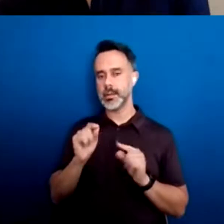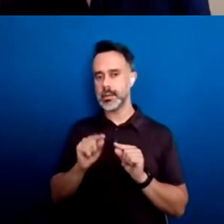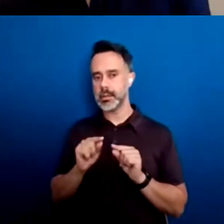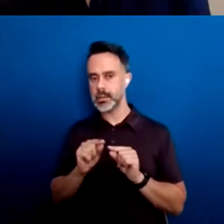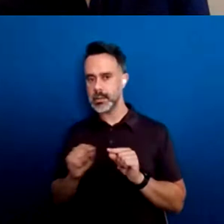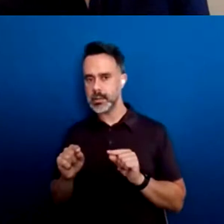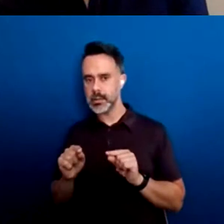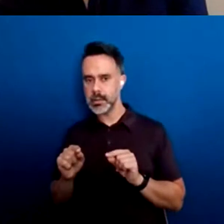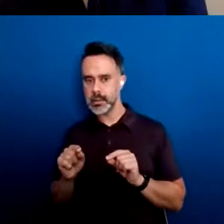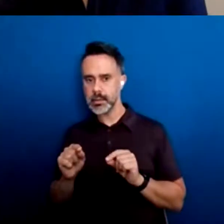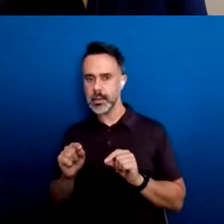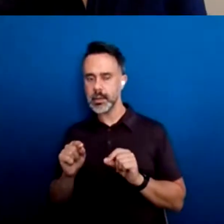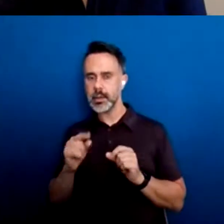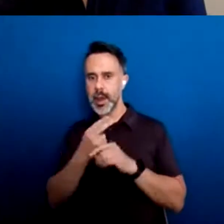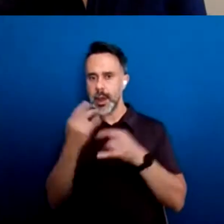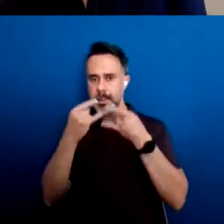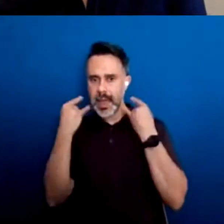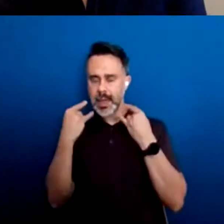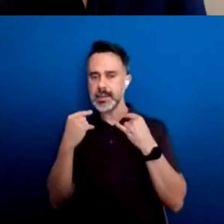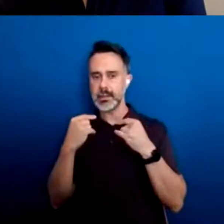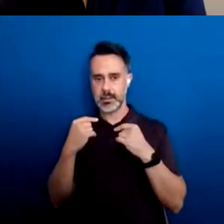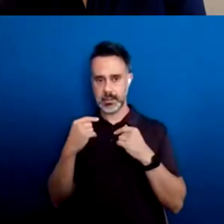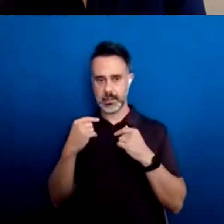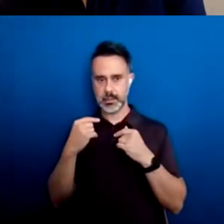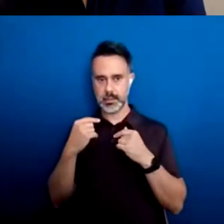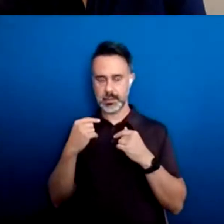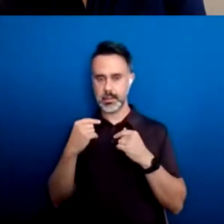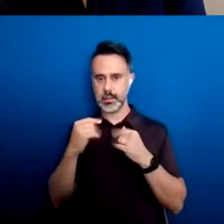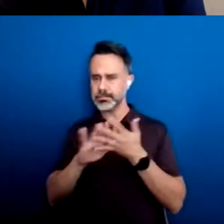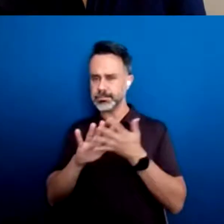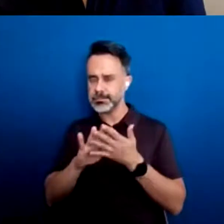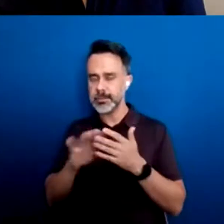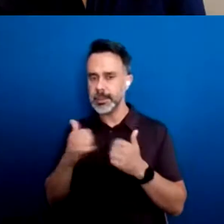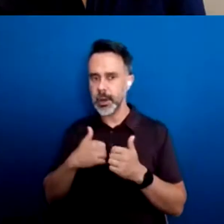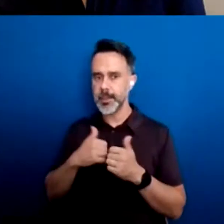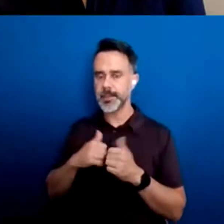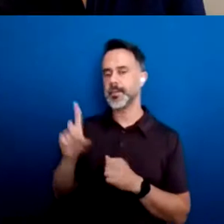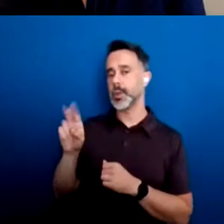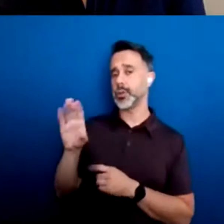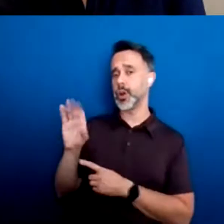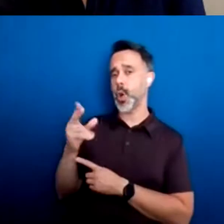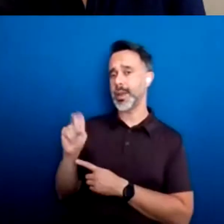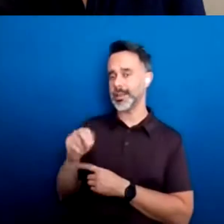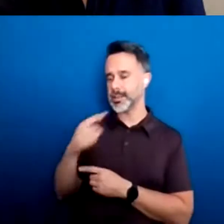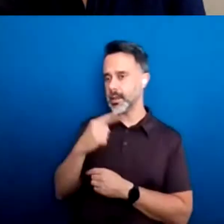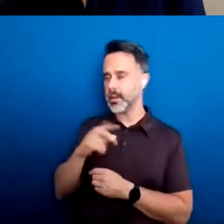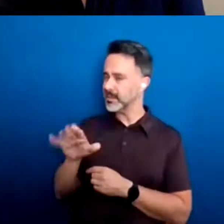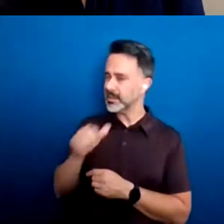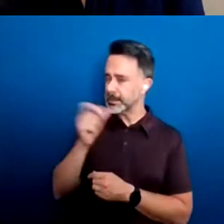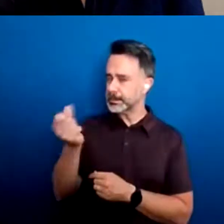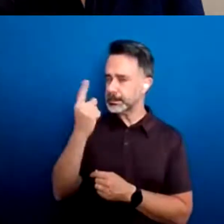Yeah, I'm not sure that I totally understand it. So I think the people who are really